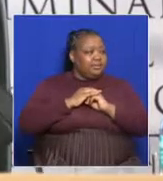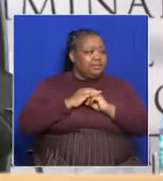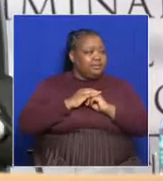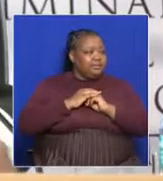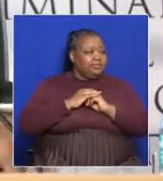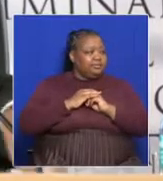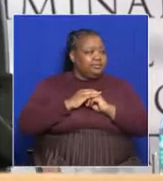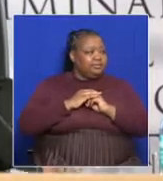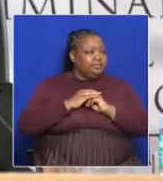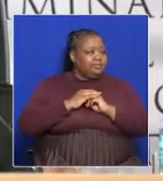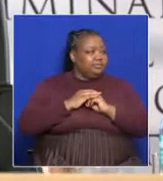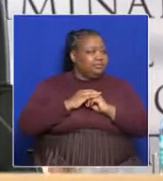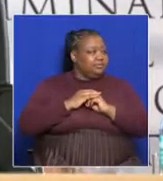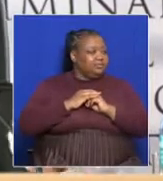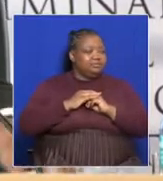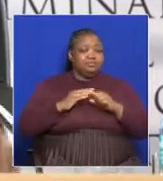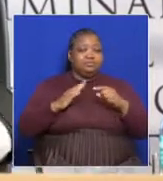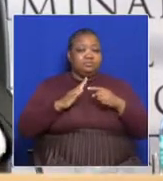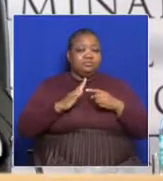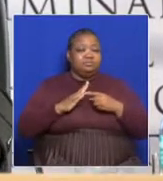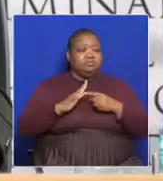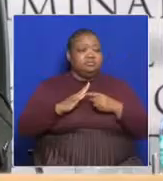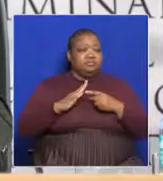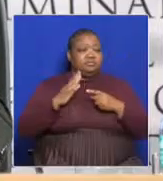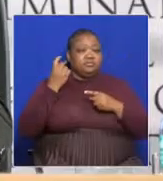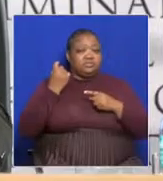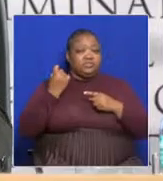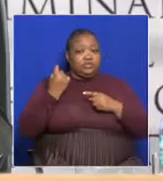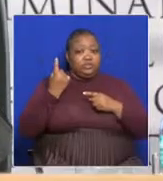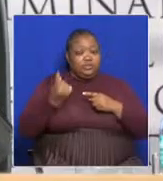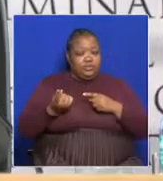the first, it's about tomorrow.